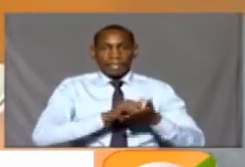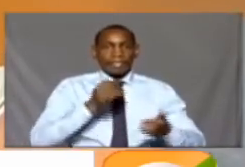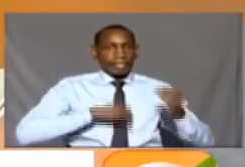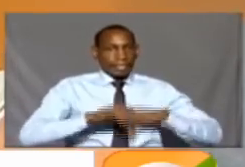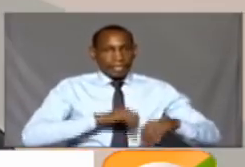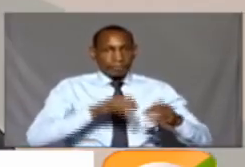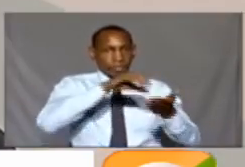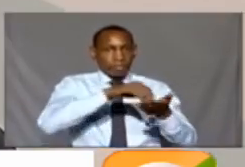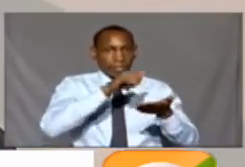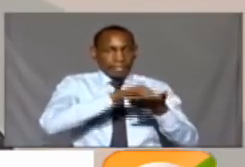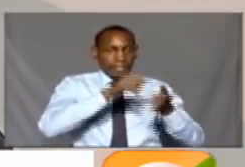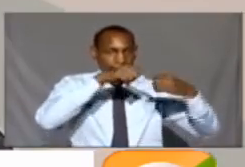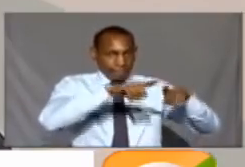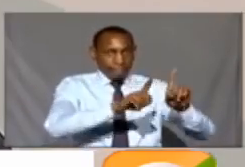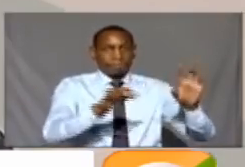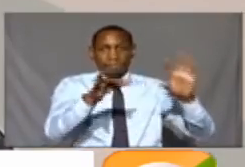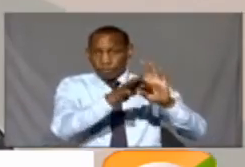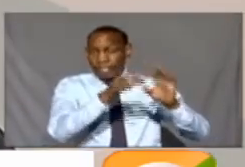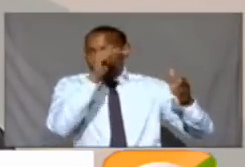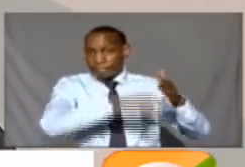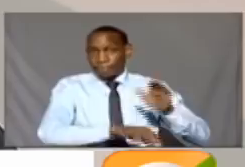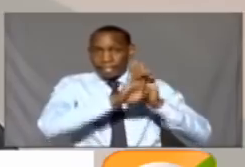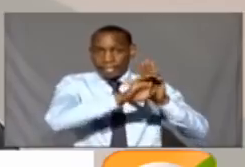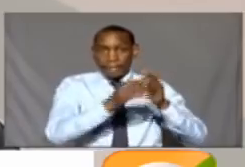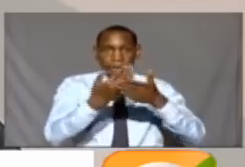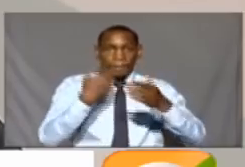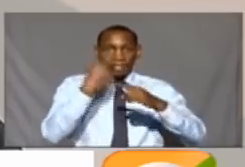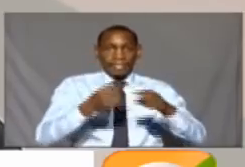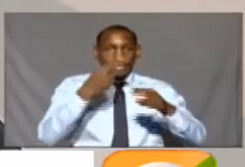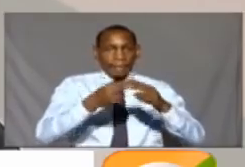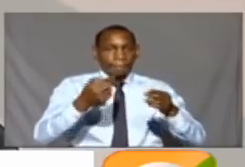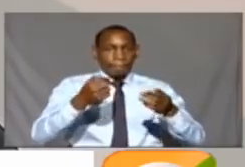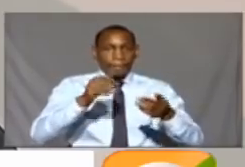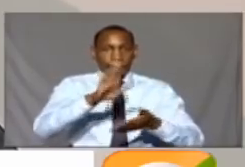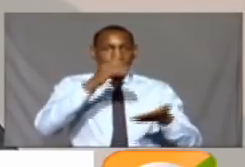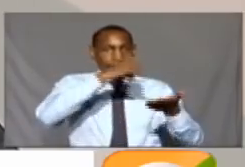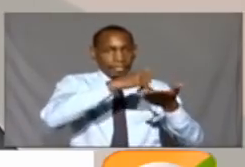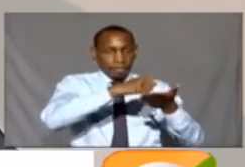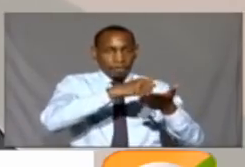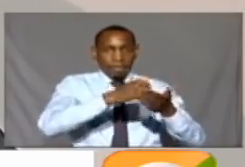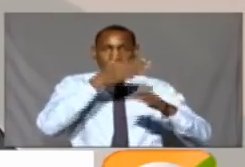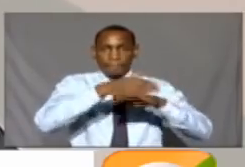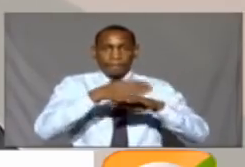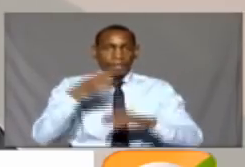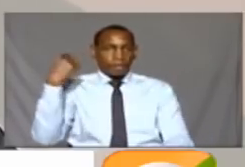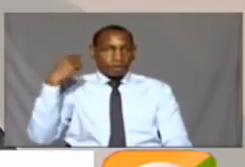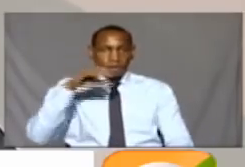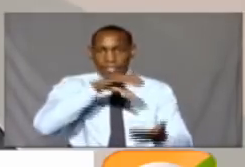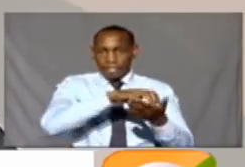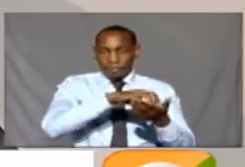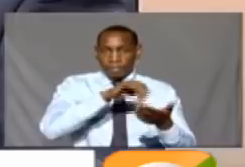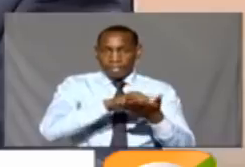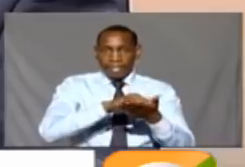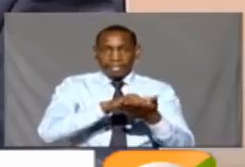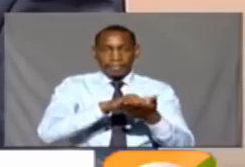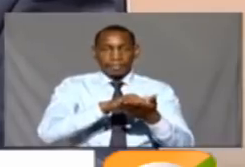you yourself have been adversely linked to. For example, last year your name came up in an alleged fake gold scandal that had